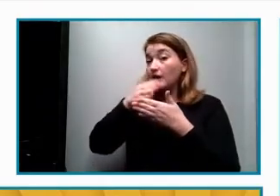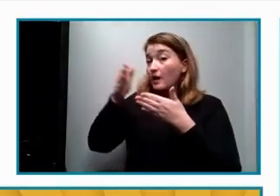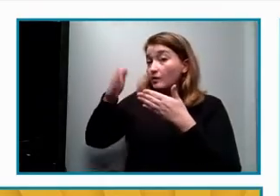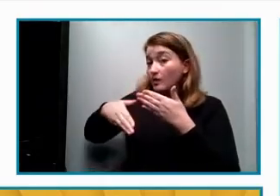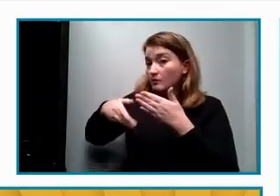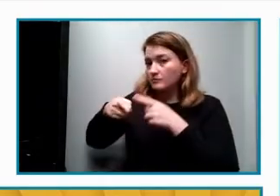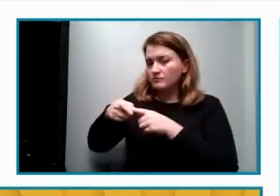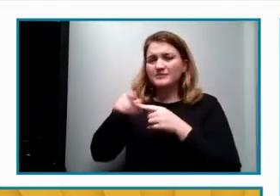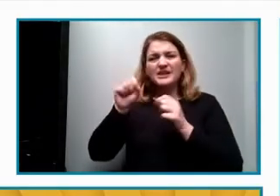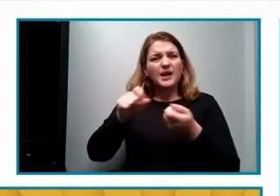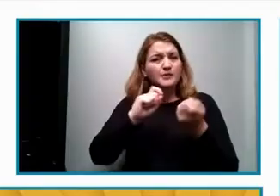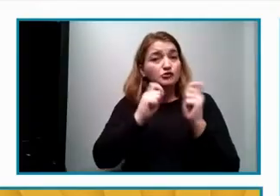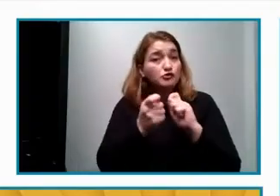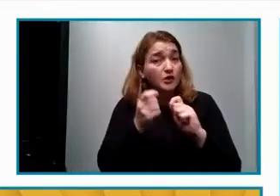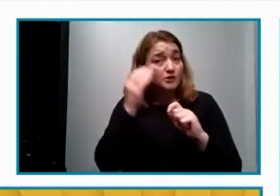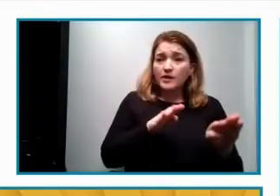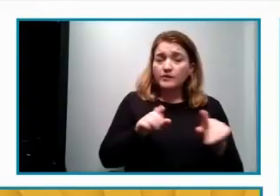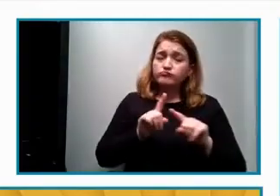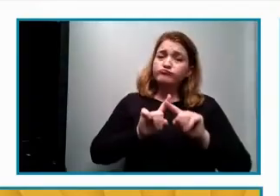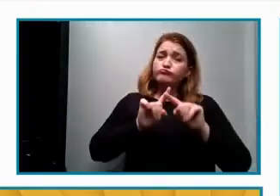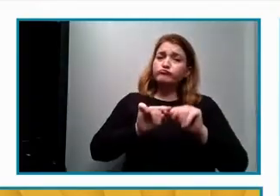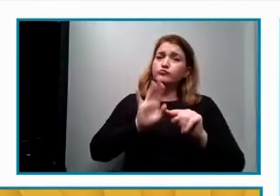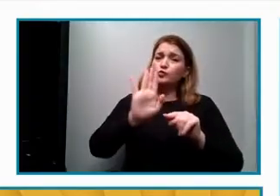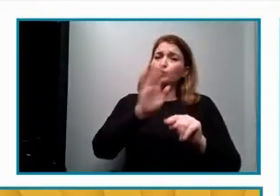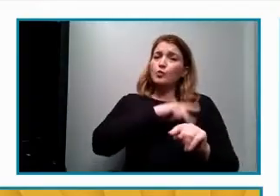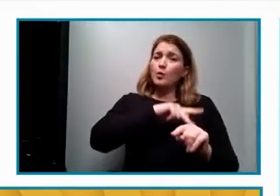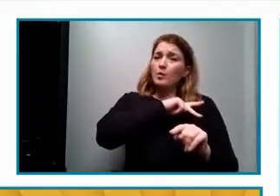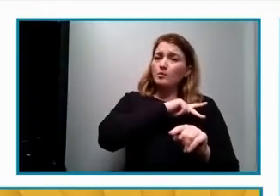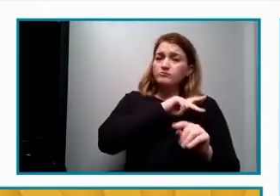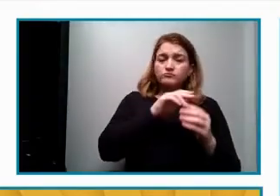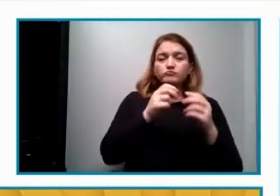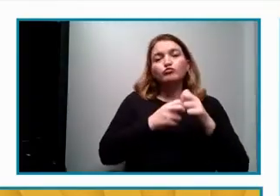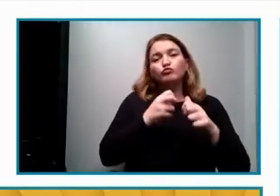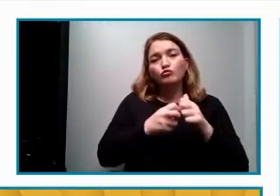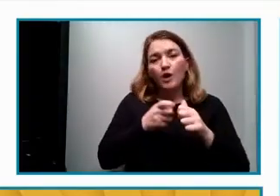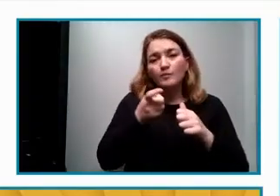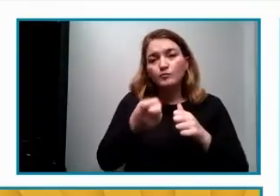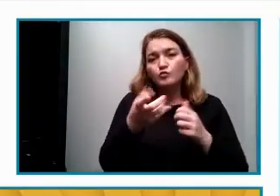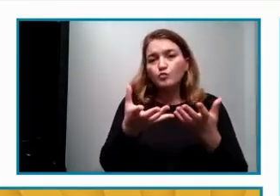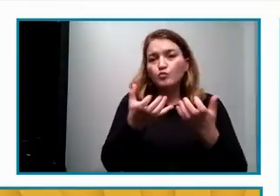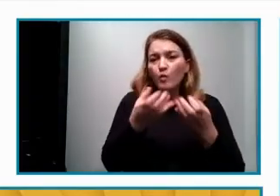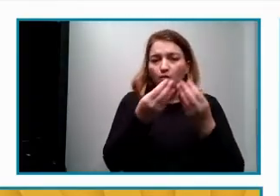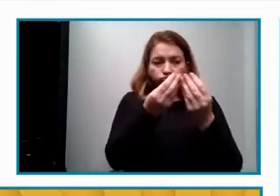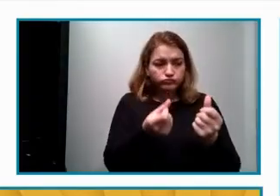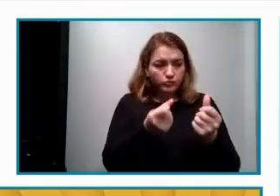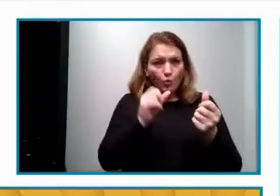attitude, behavior. It all depends on the problem you're trying to solve or the need you're trying to meet.